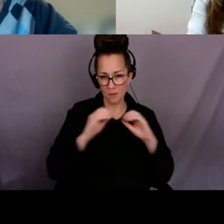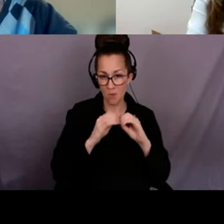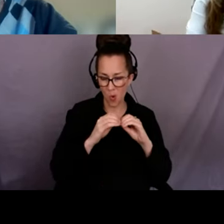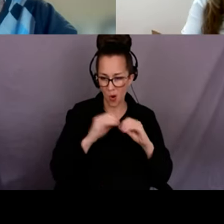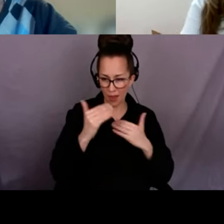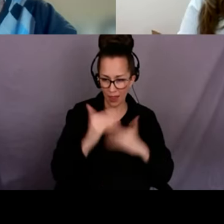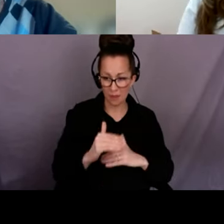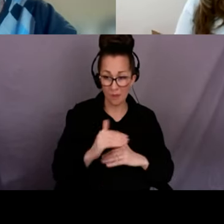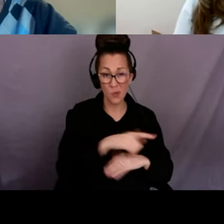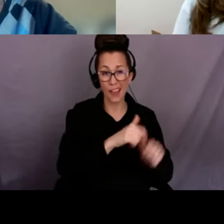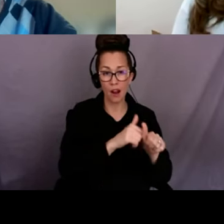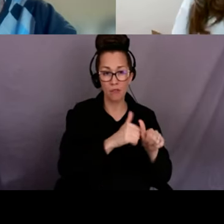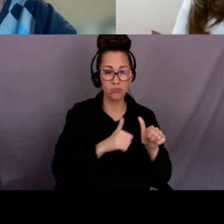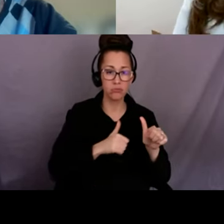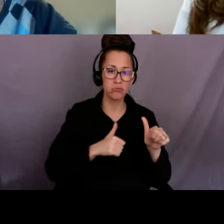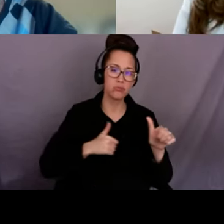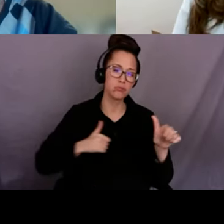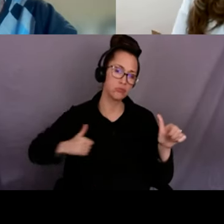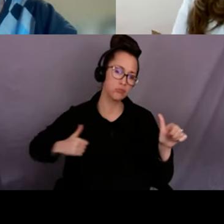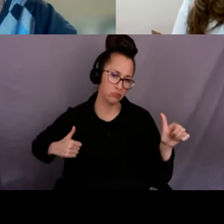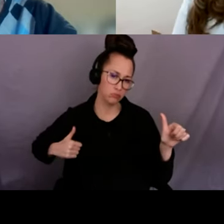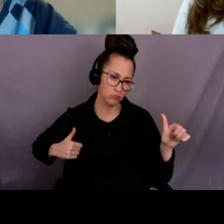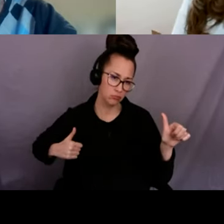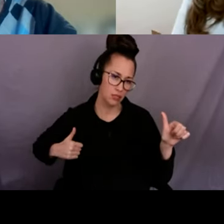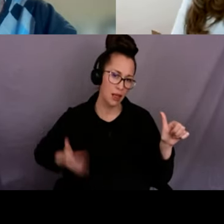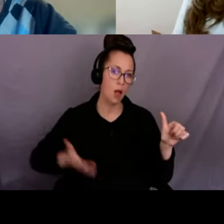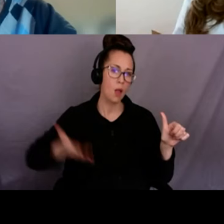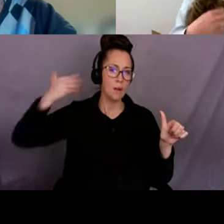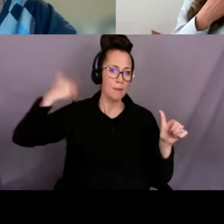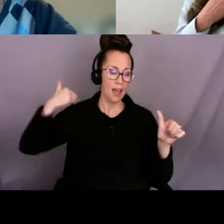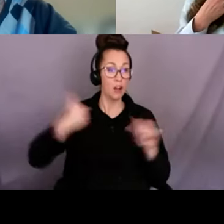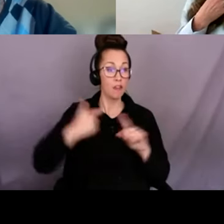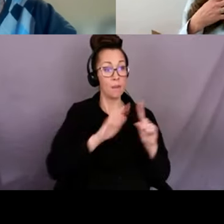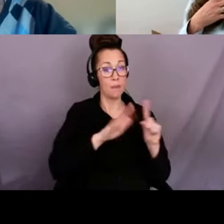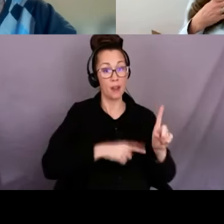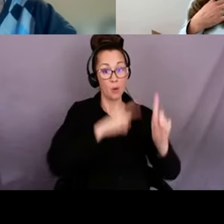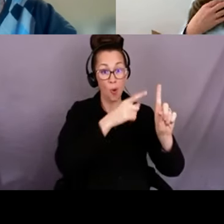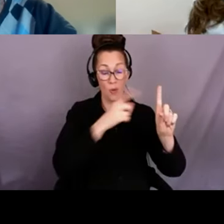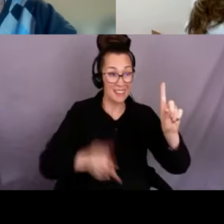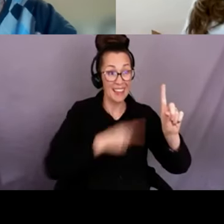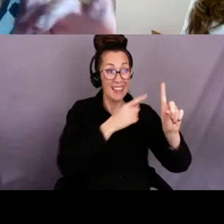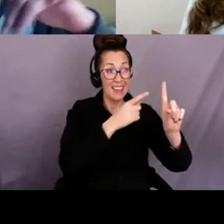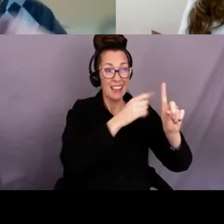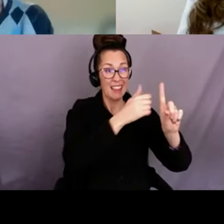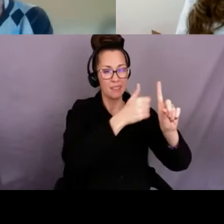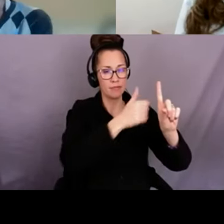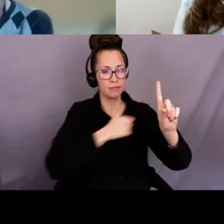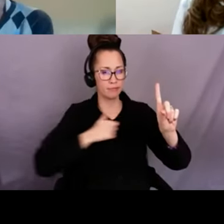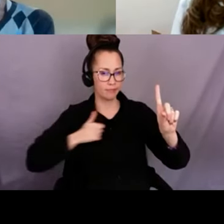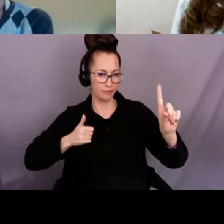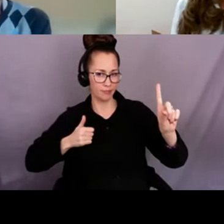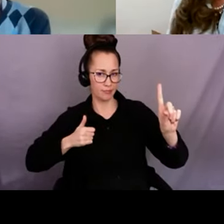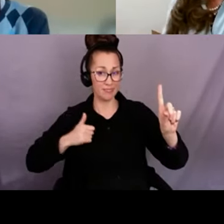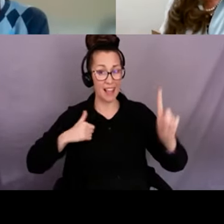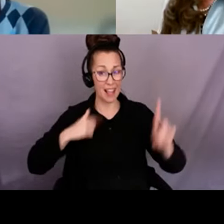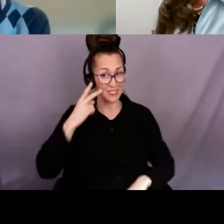to go back further in the goals that they have acquired over these so many years. And I mean, I really have